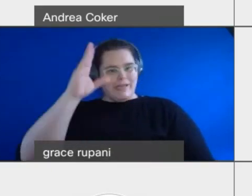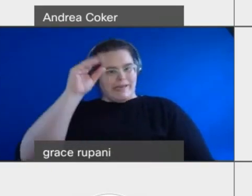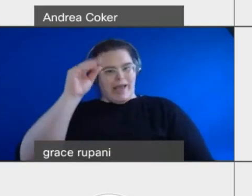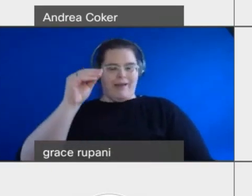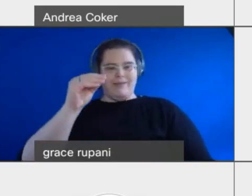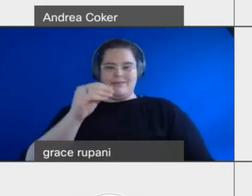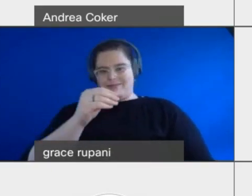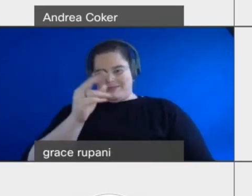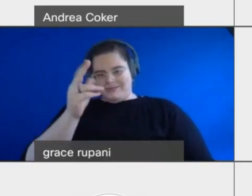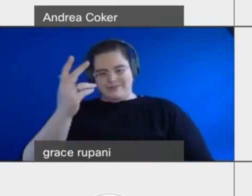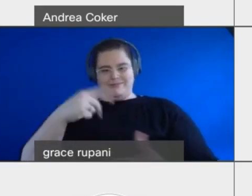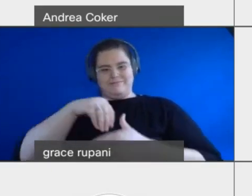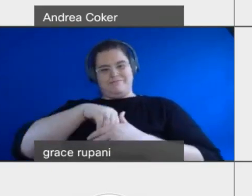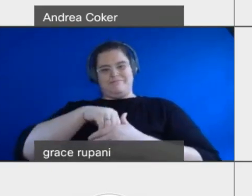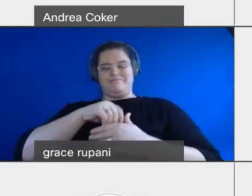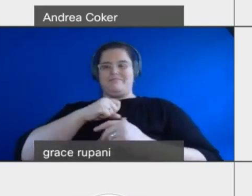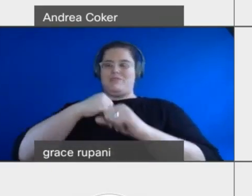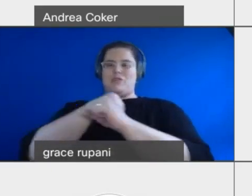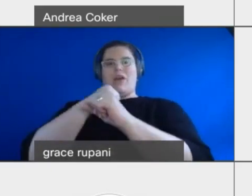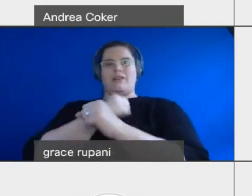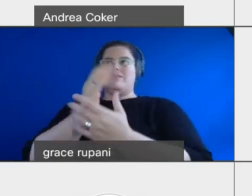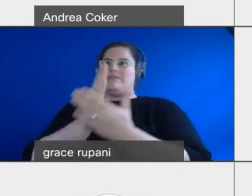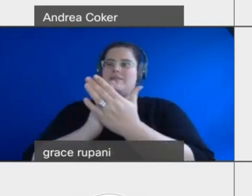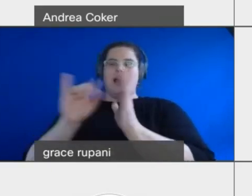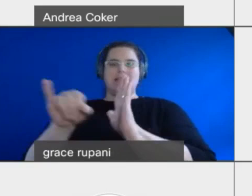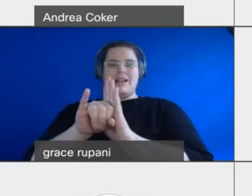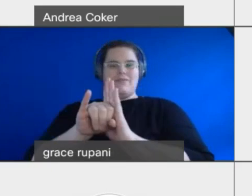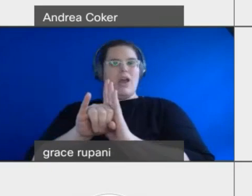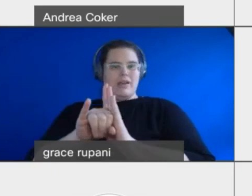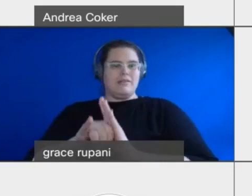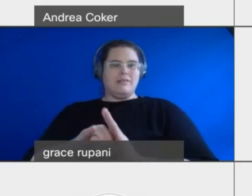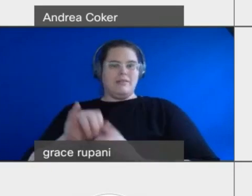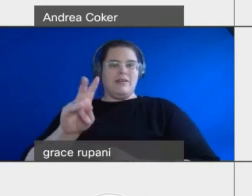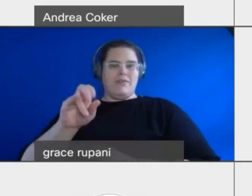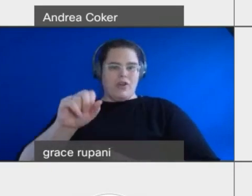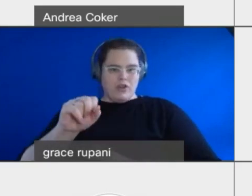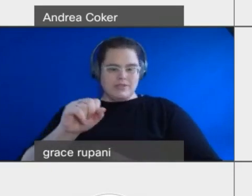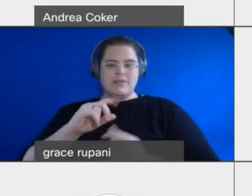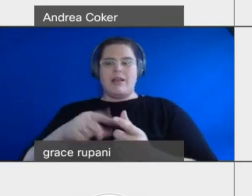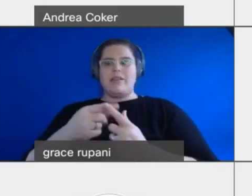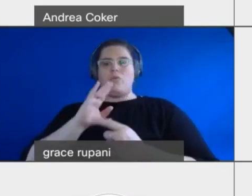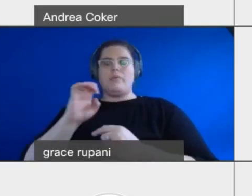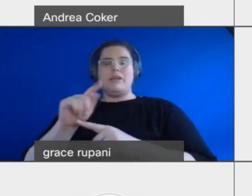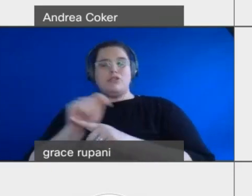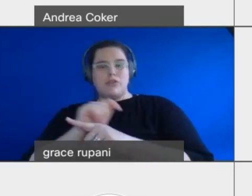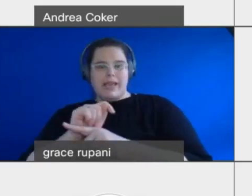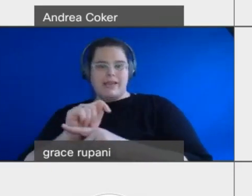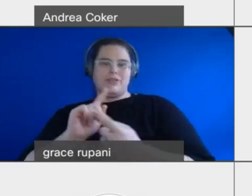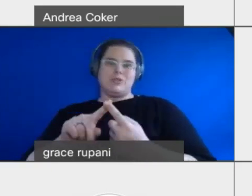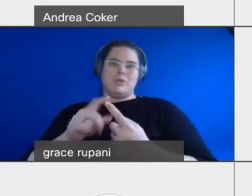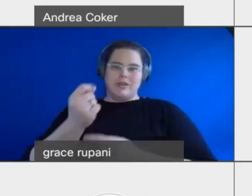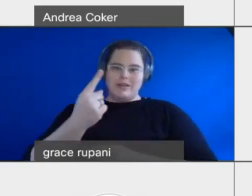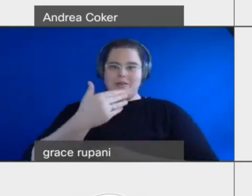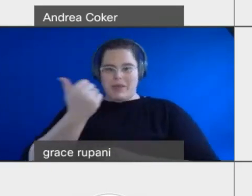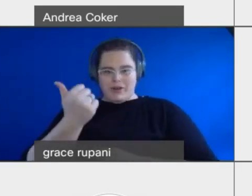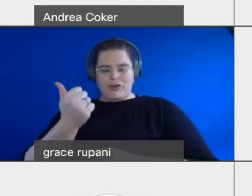the virus so that if the virus does enter your body, it is trained to attack it better. So again,